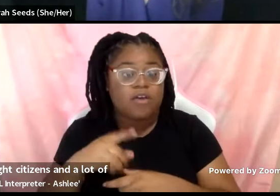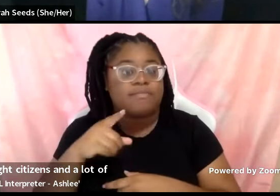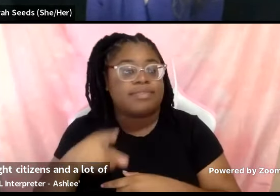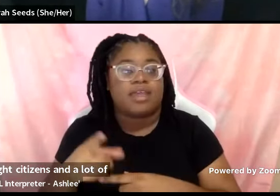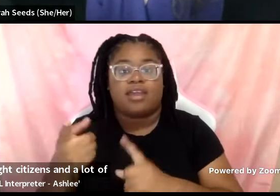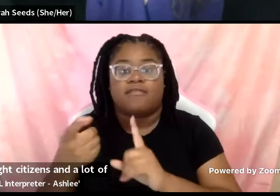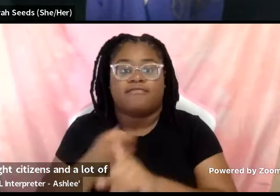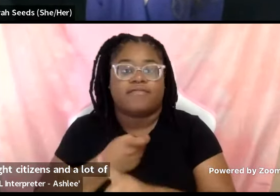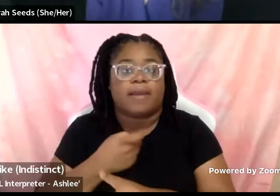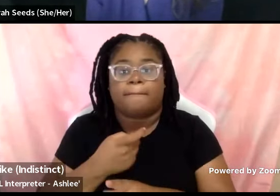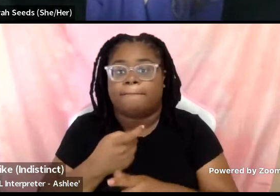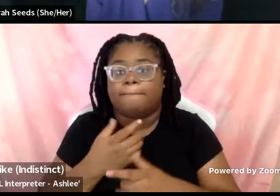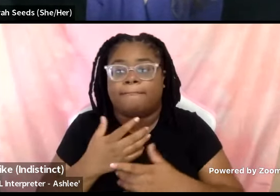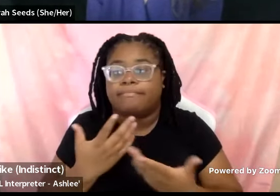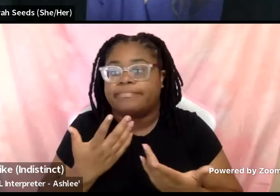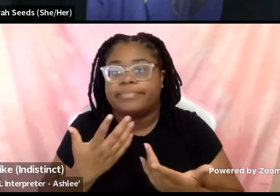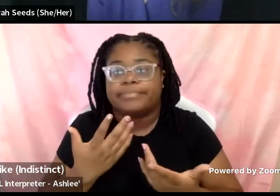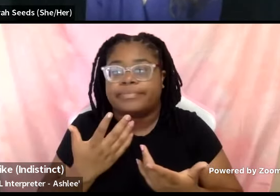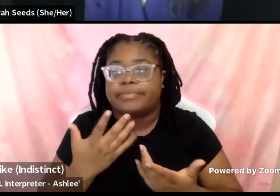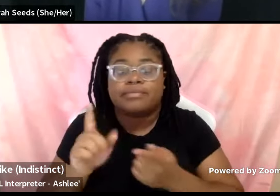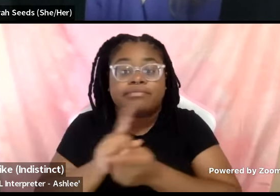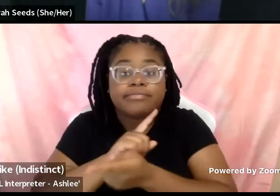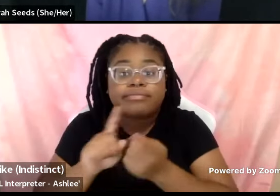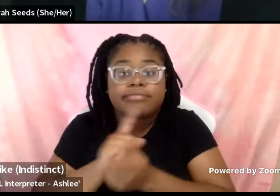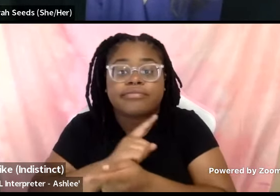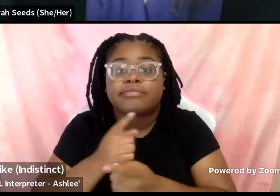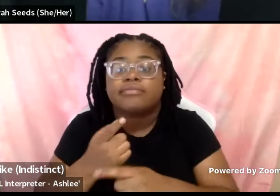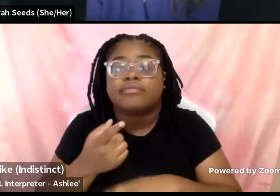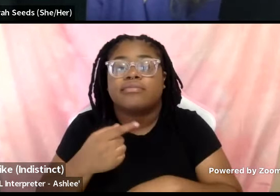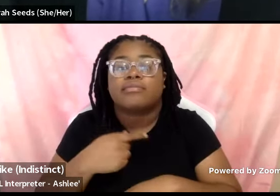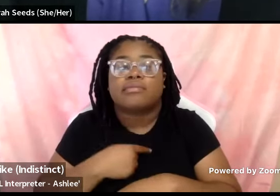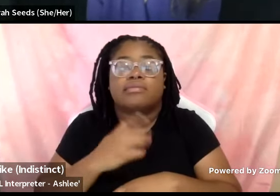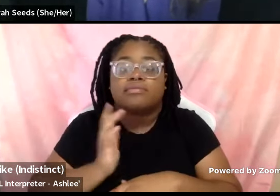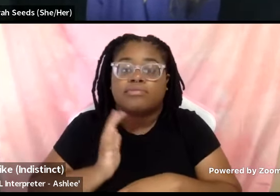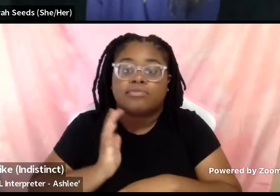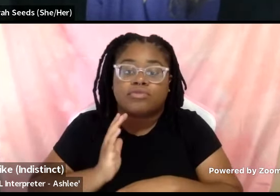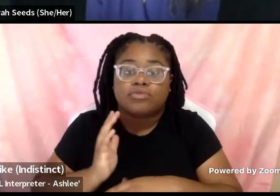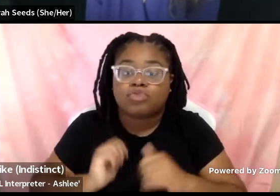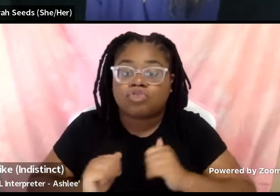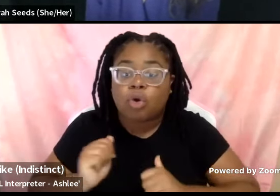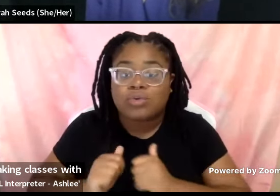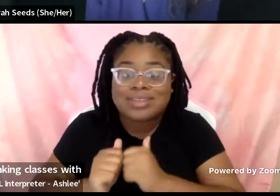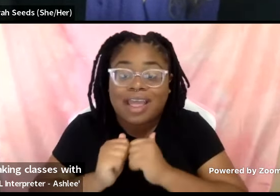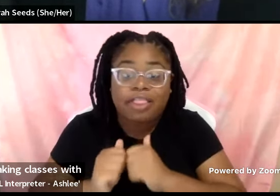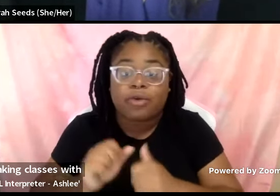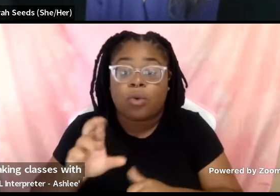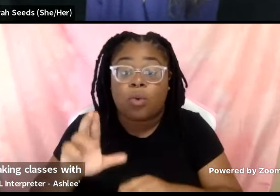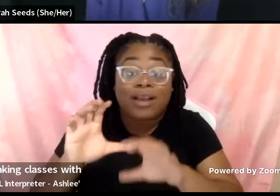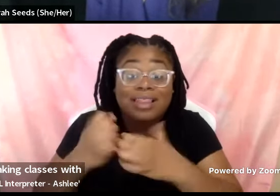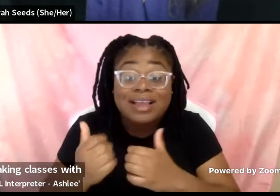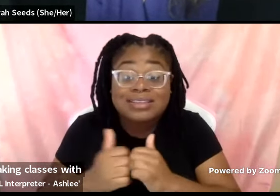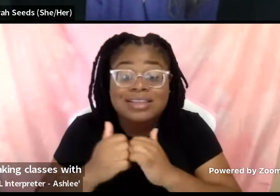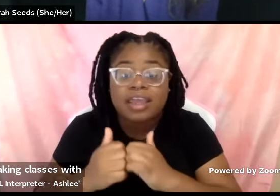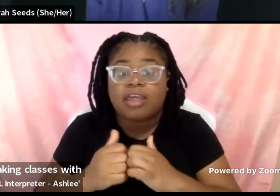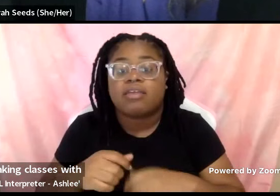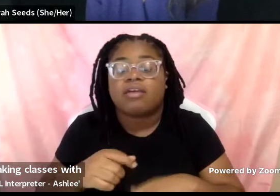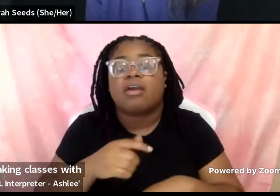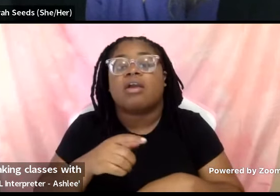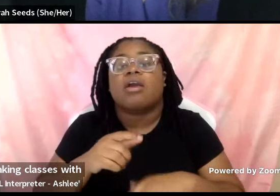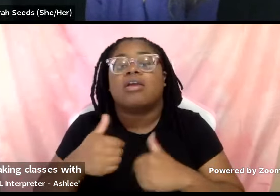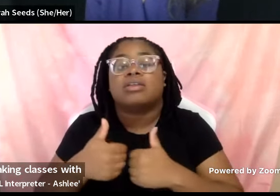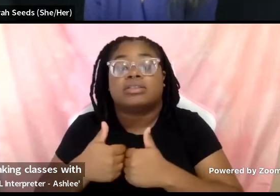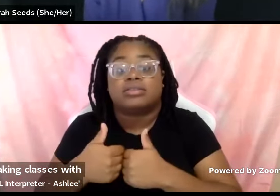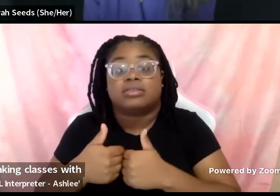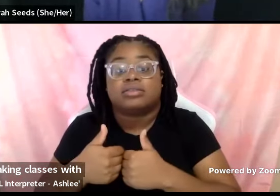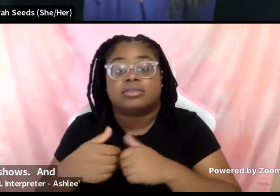from me taking classes with them at UCB, me being in shows with them at UCB. And then separately from that, our director, Michelle Catolo, is also